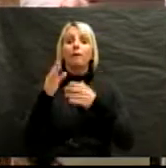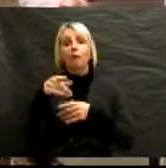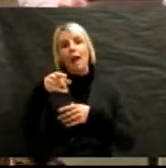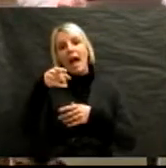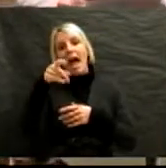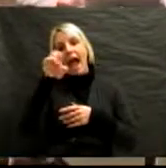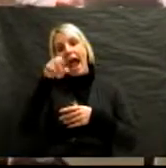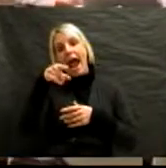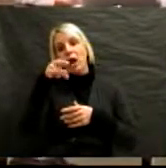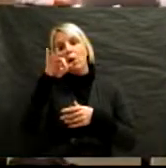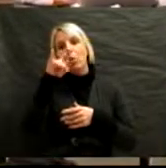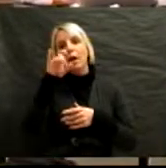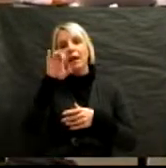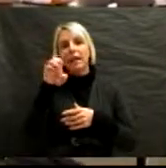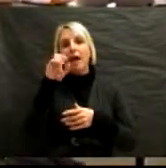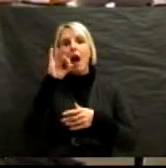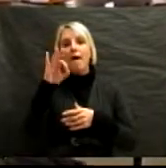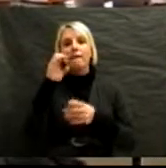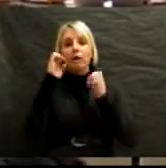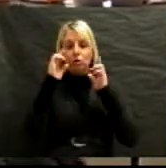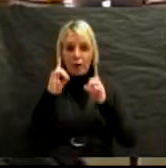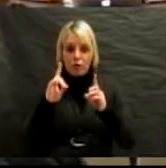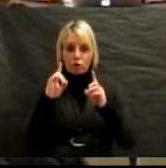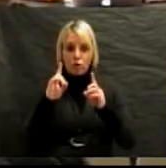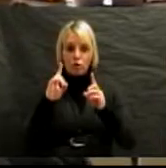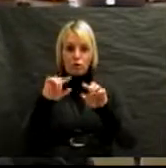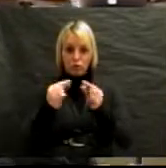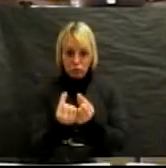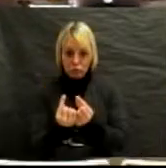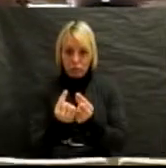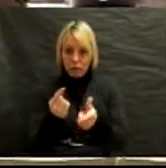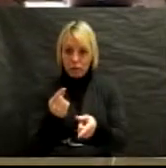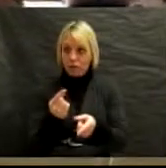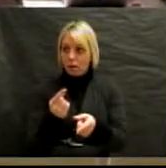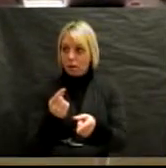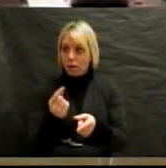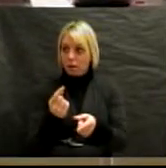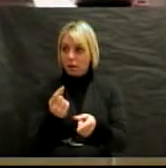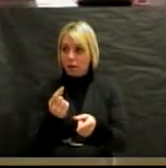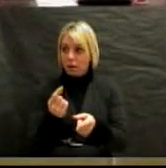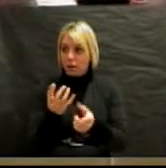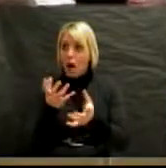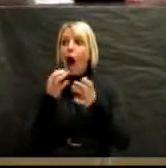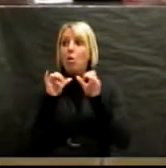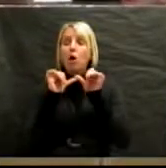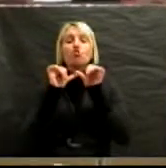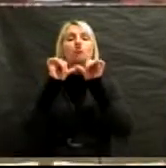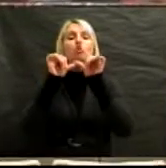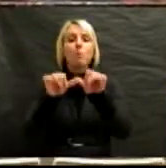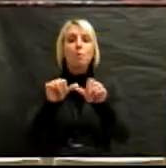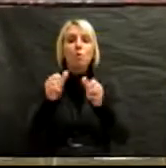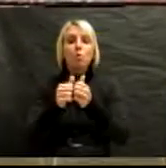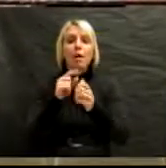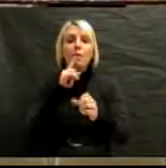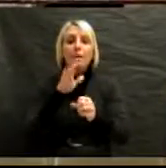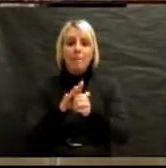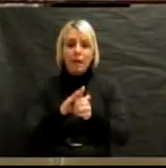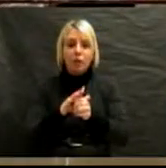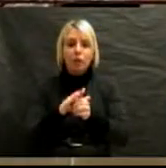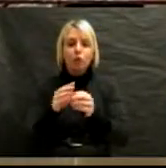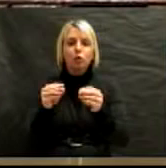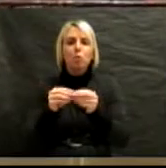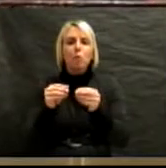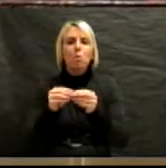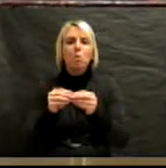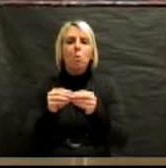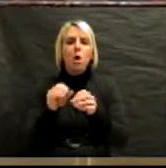in doing that? I would continue with the commitment to be a little more diligent about getting to those meetings, Okay, because Todd